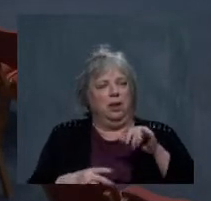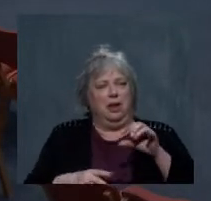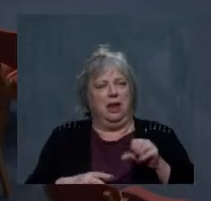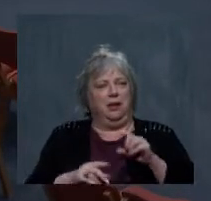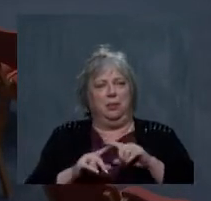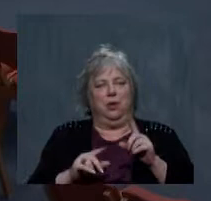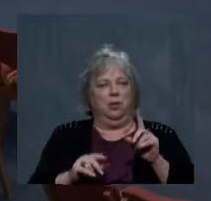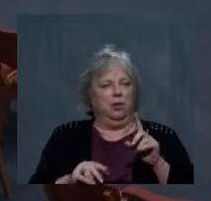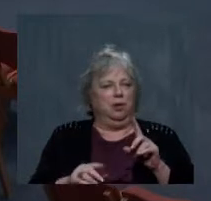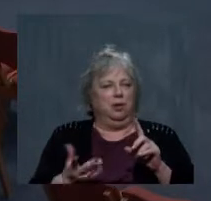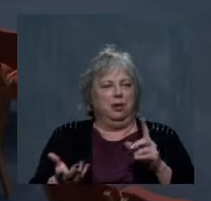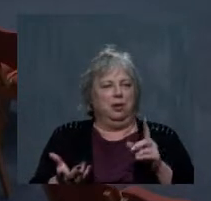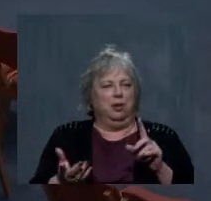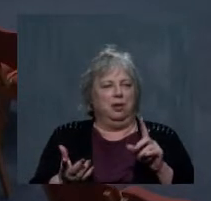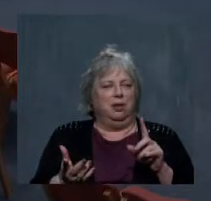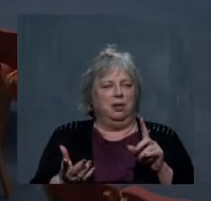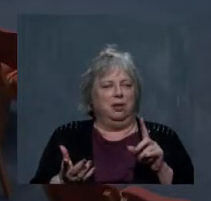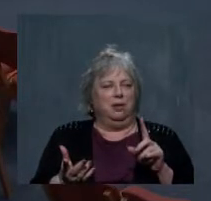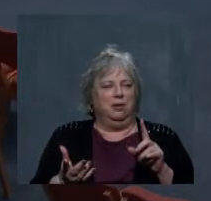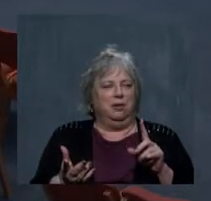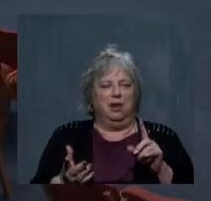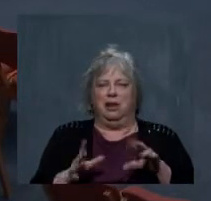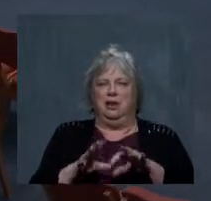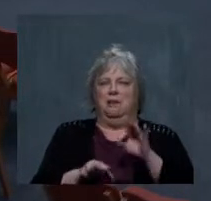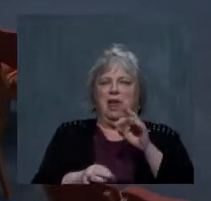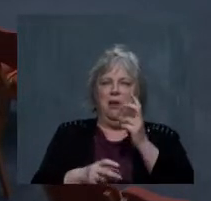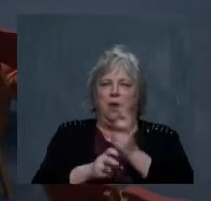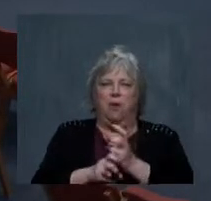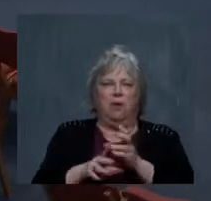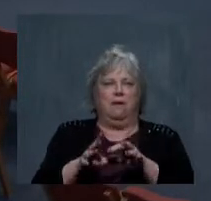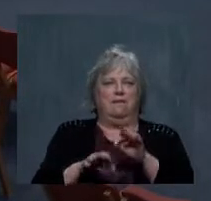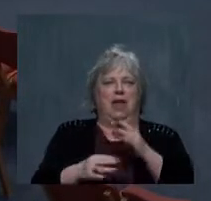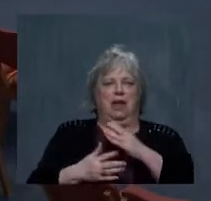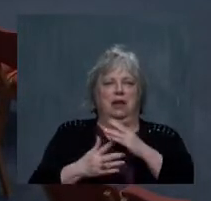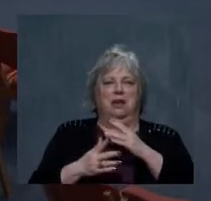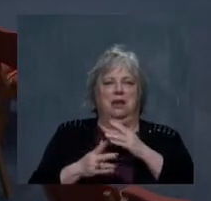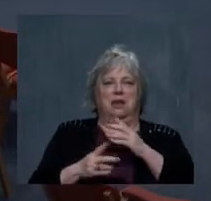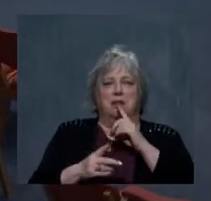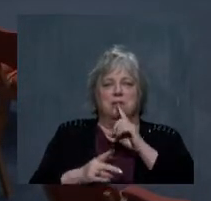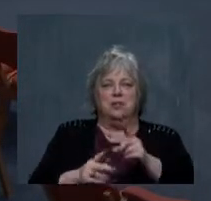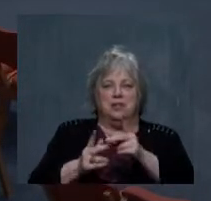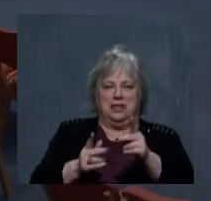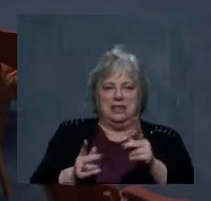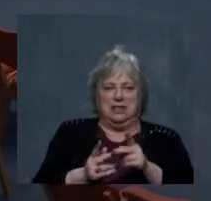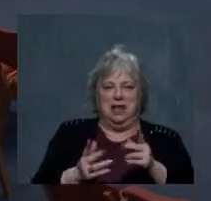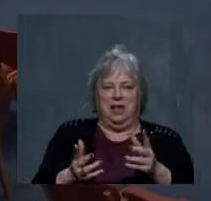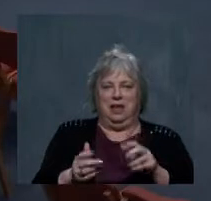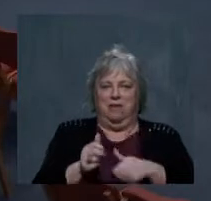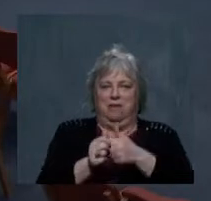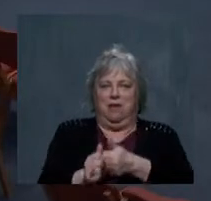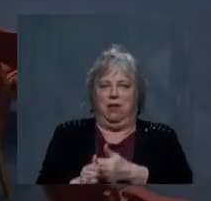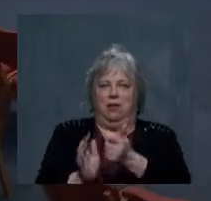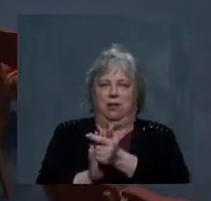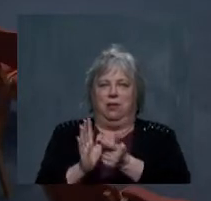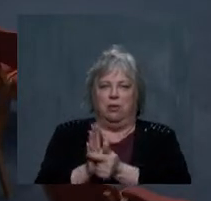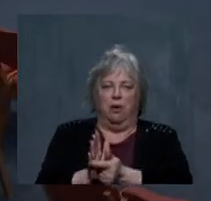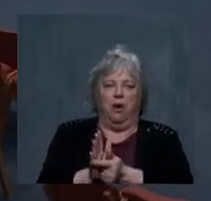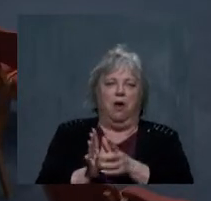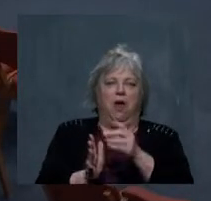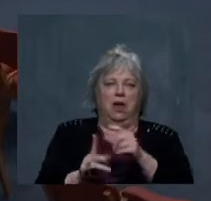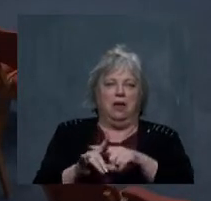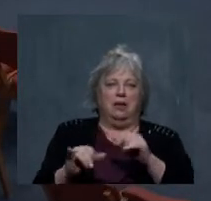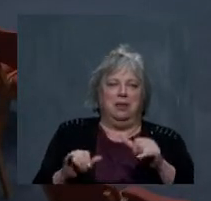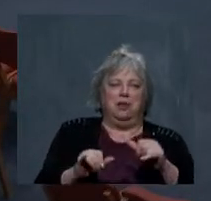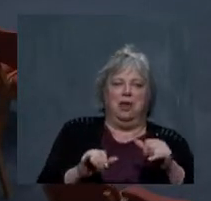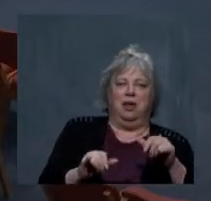where do you find it? I just find it hard to find the physical site that coincides with the law and the pharmacy.